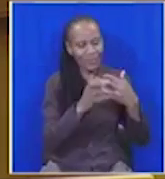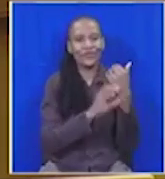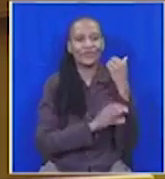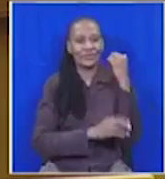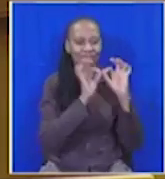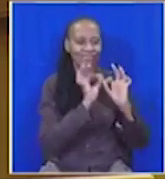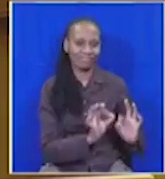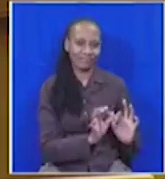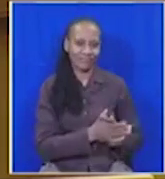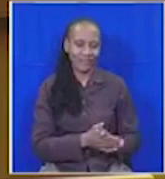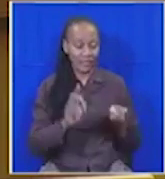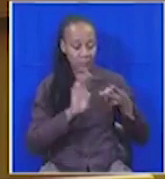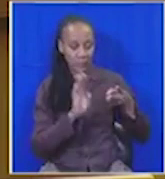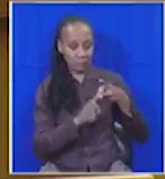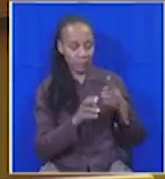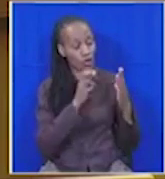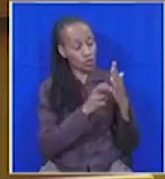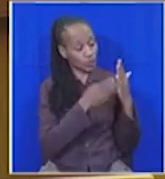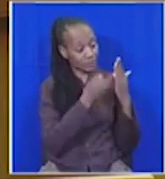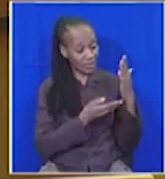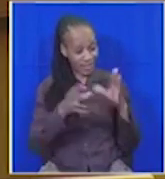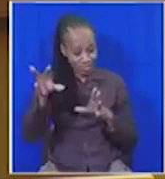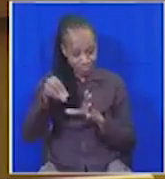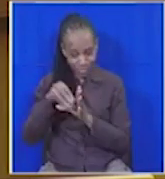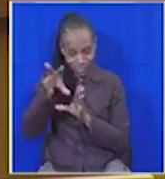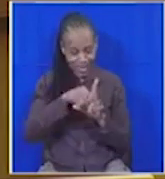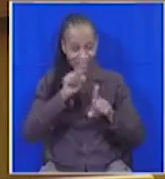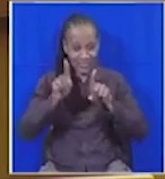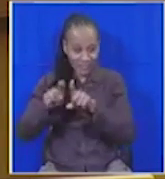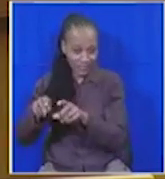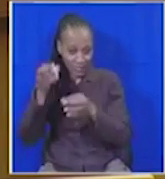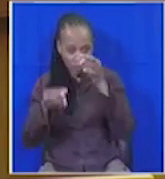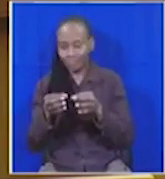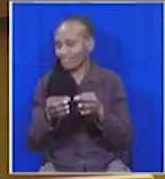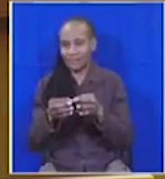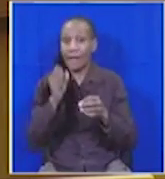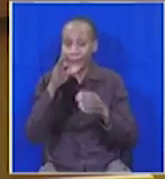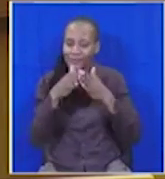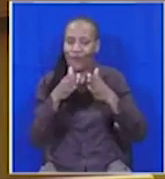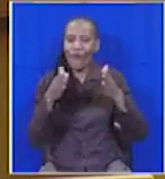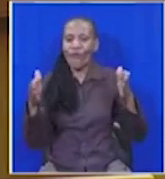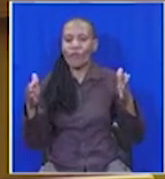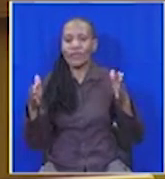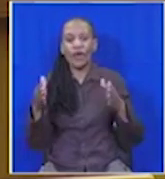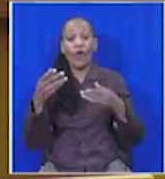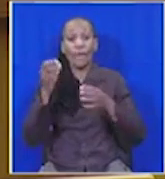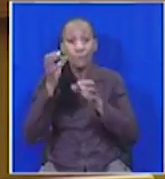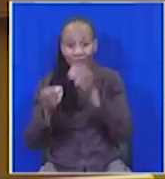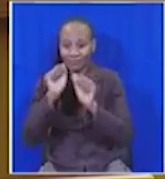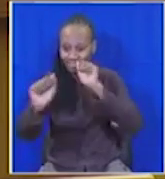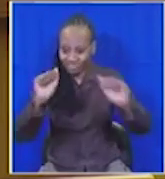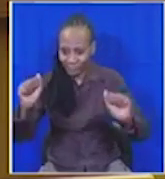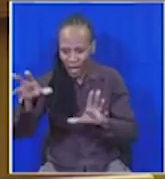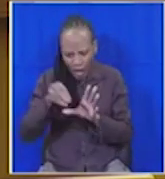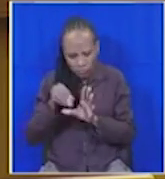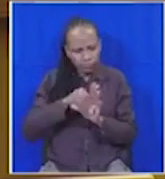rules should not regulate politics, but instead create an enabling environment to conduct politics.